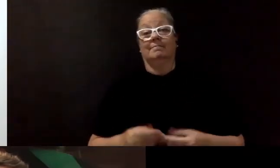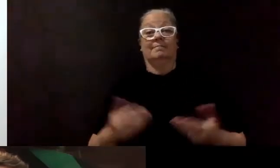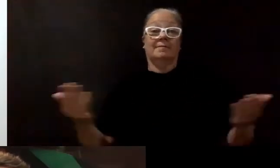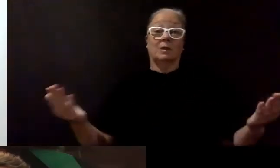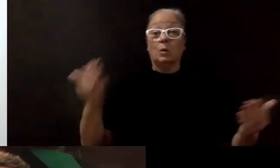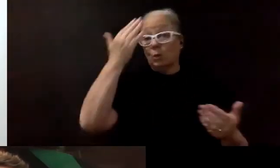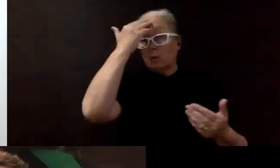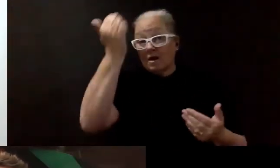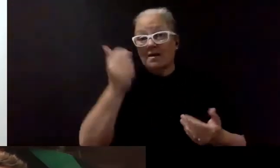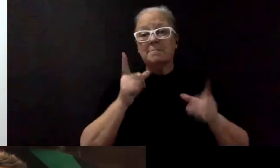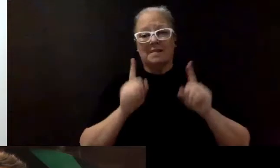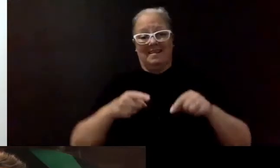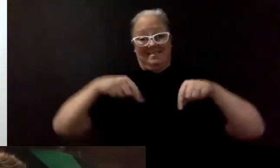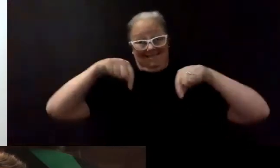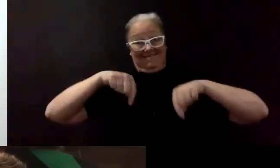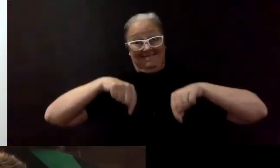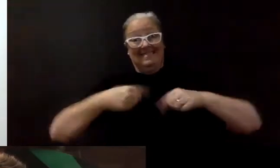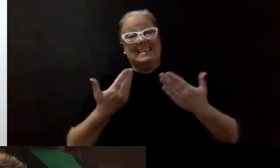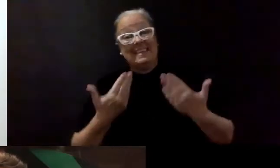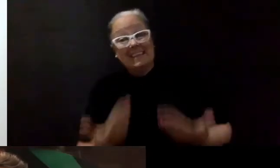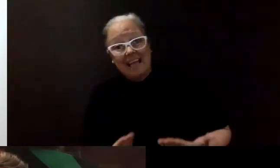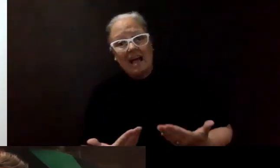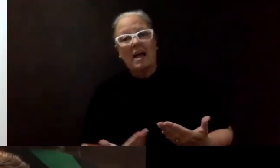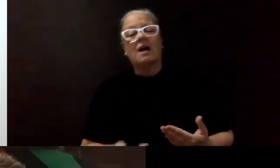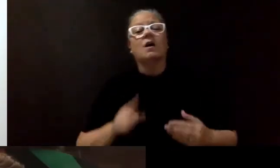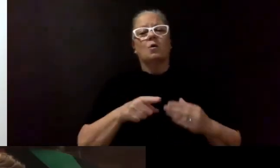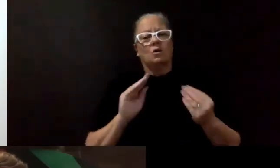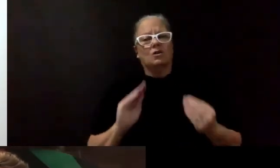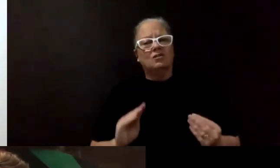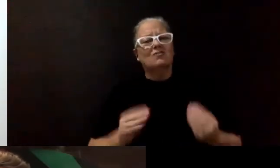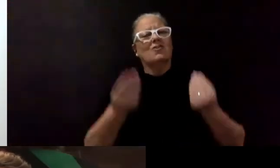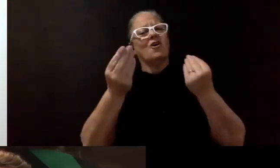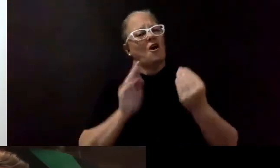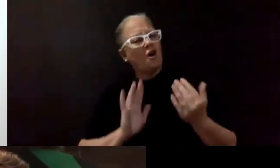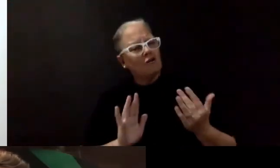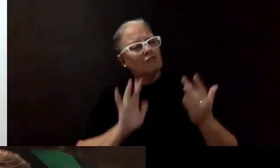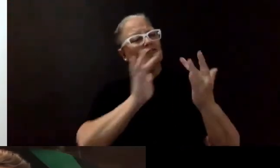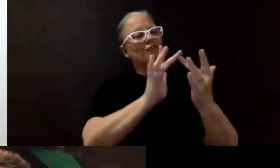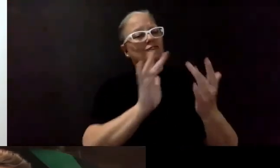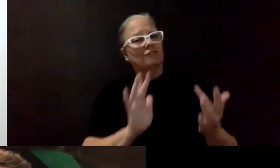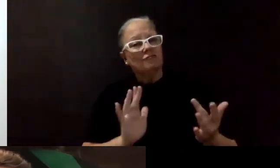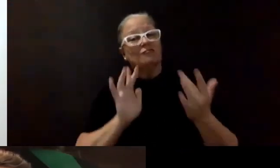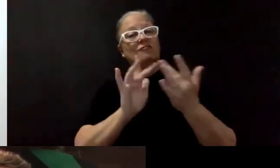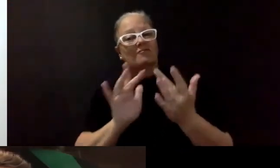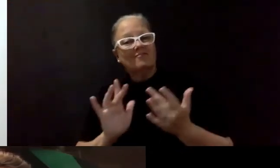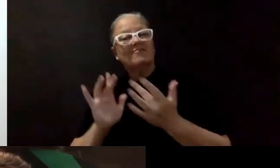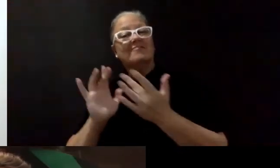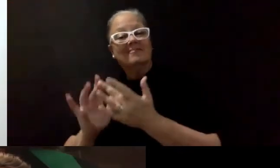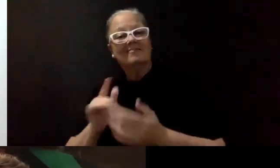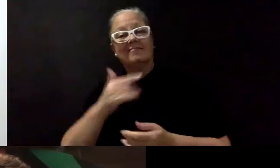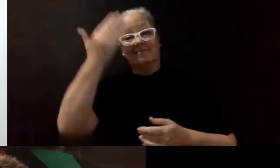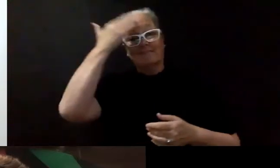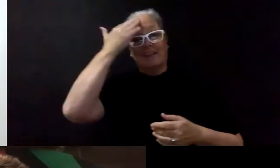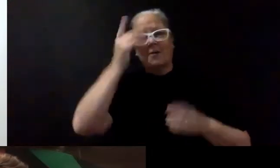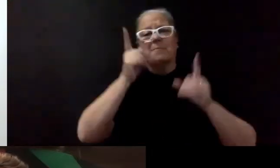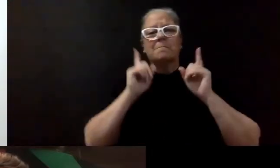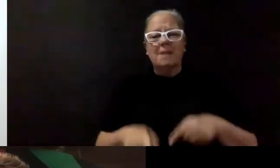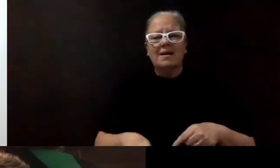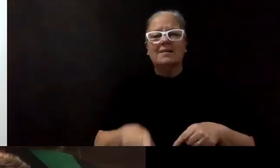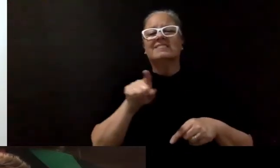need to be supporting young people to connect with each other after social distancing and the lockdown, when everyone